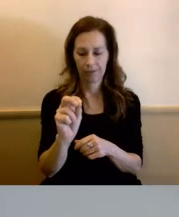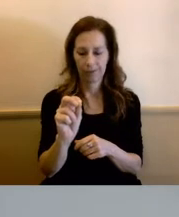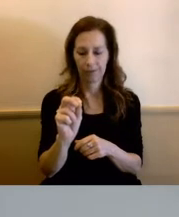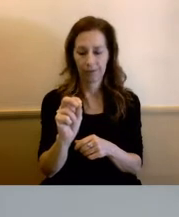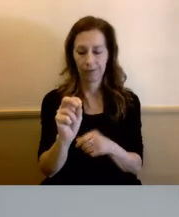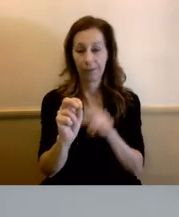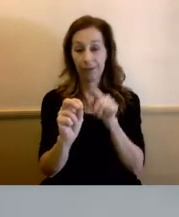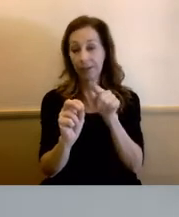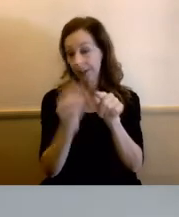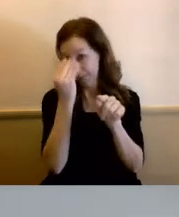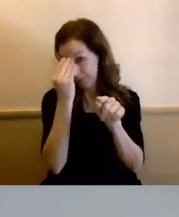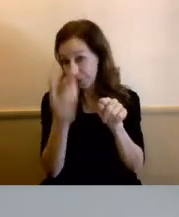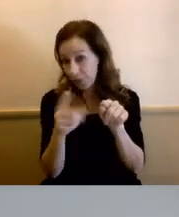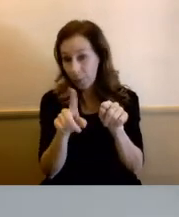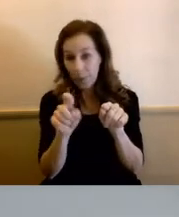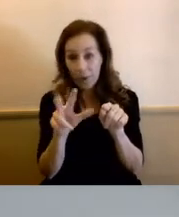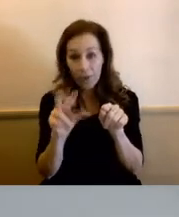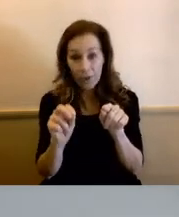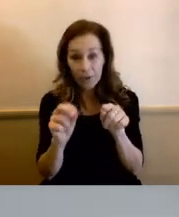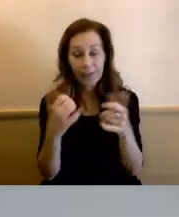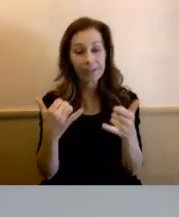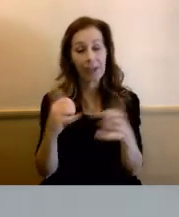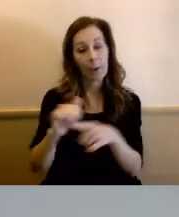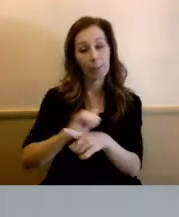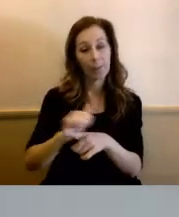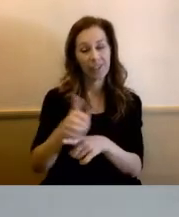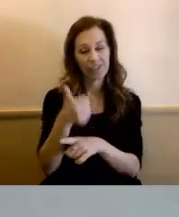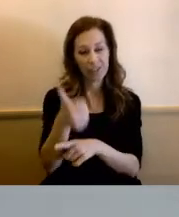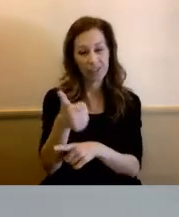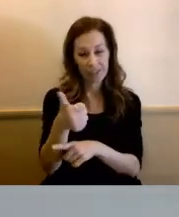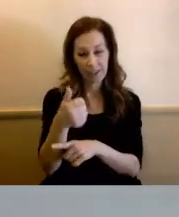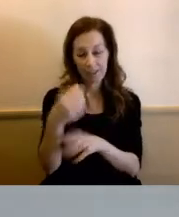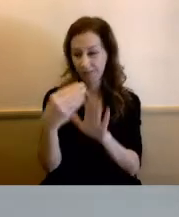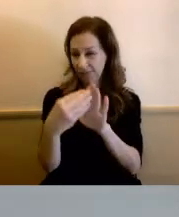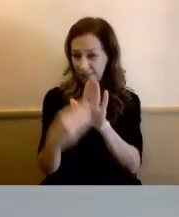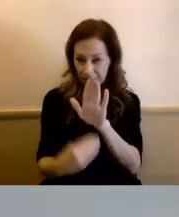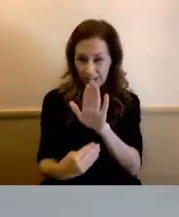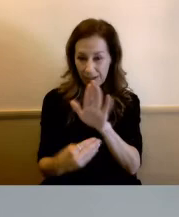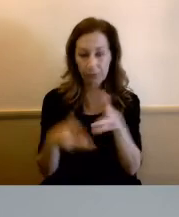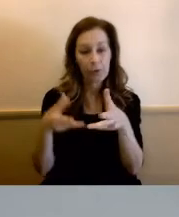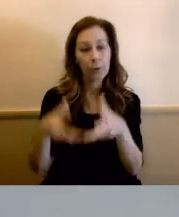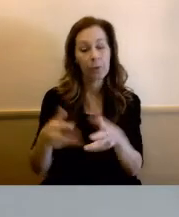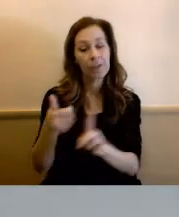ahead and practice giving me all of them. Go ahead and pause this now and go ahead and do that.